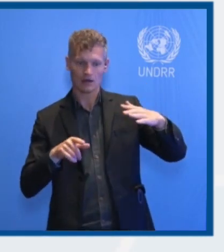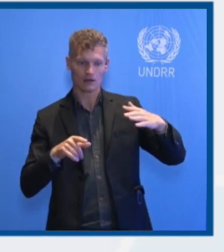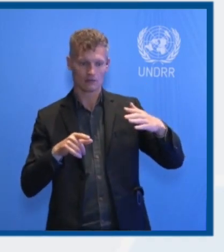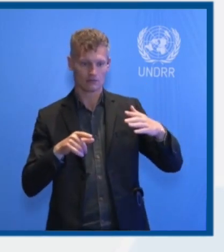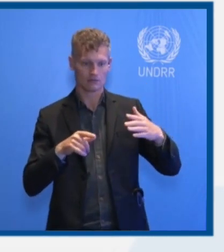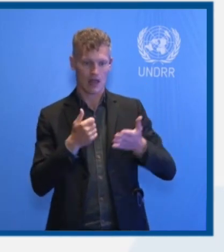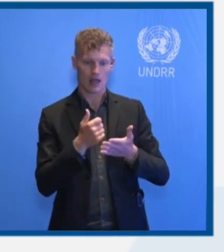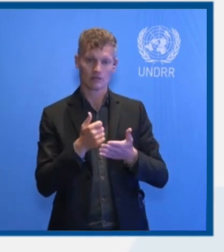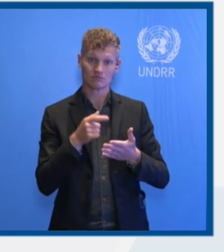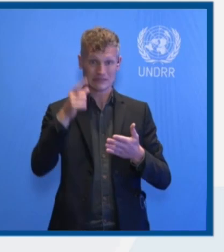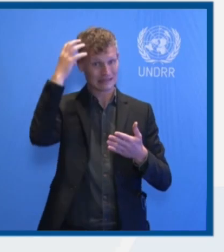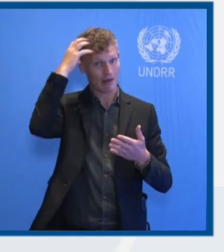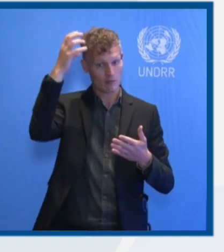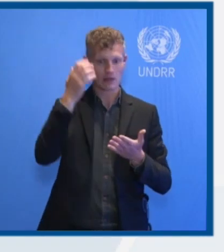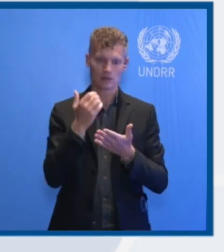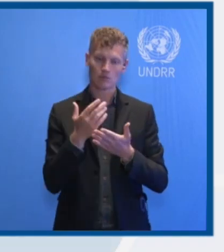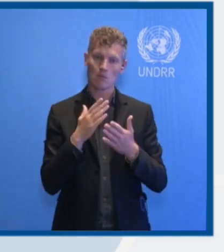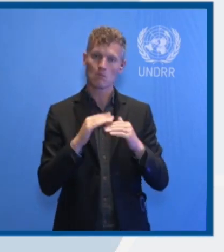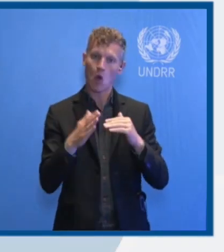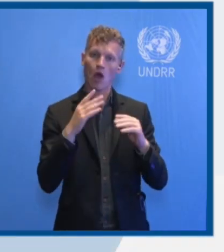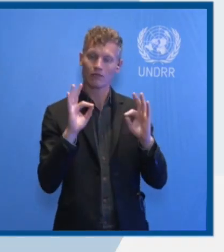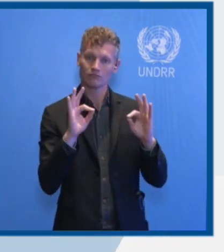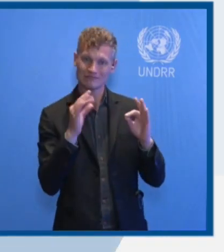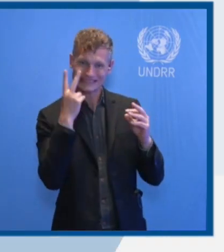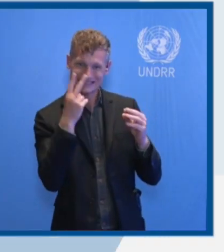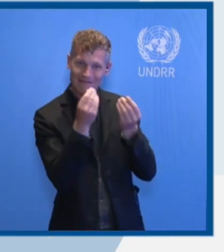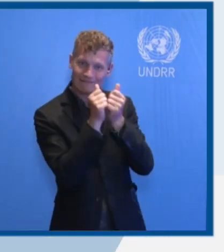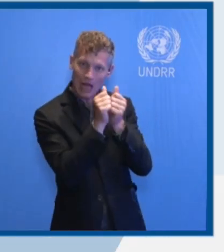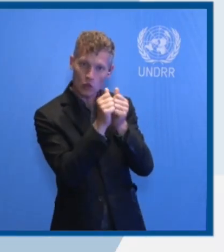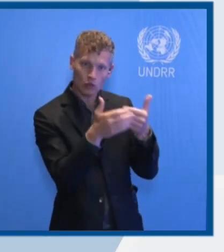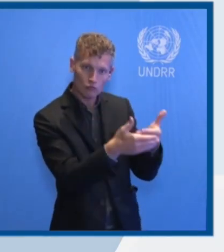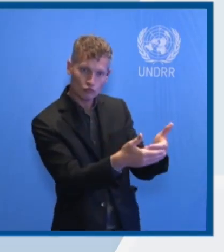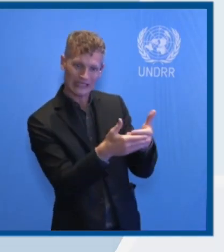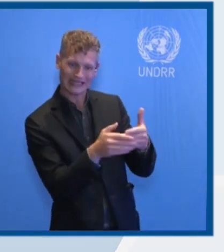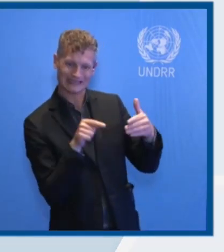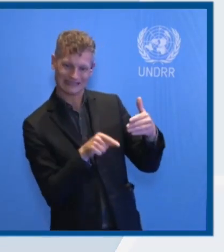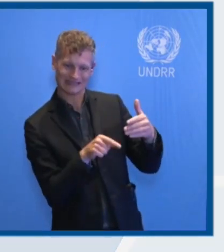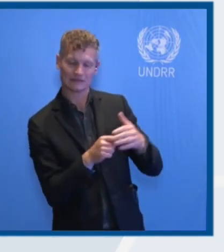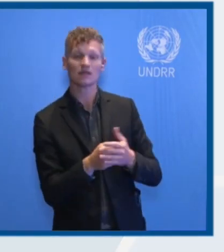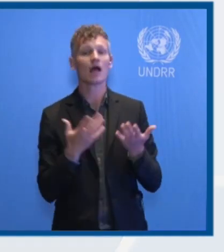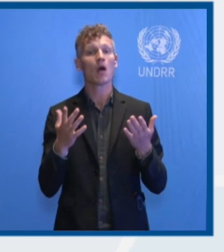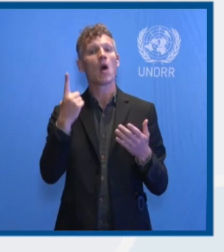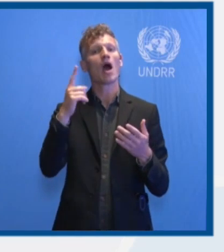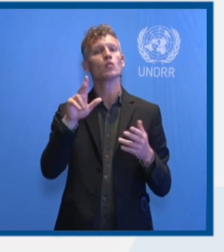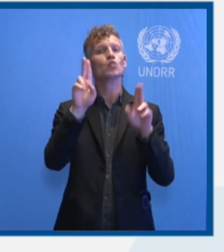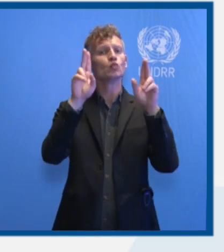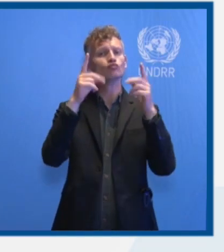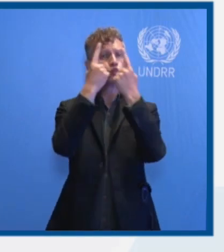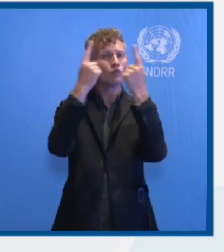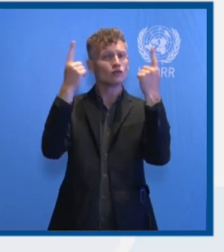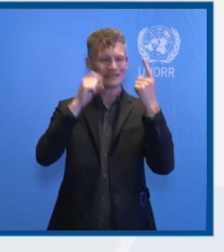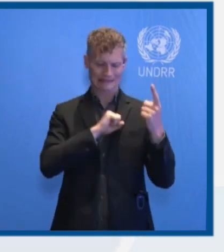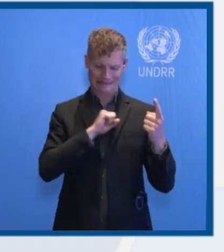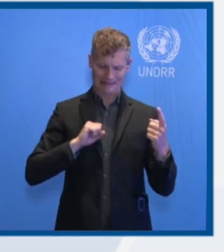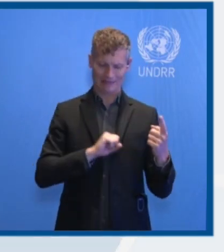to quantify disaster risk reduction are already starting to proliferate. We've got Stanford has developed an INVEST platform that tries